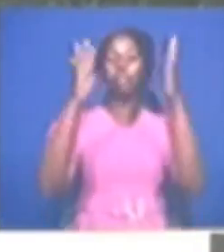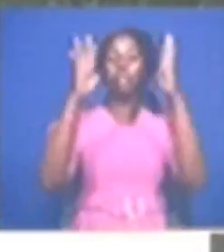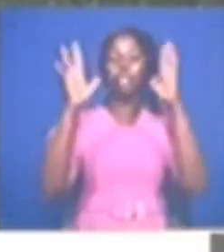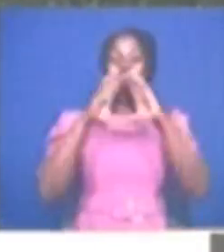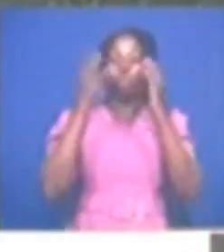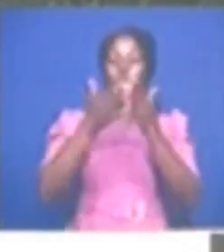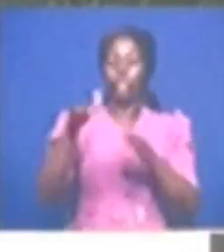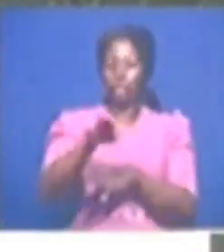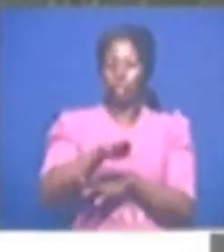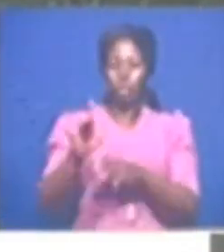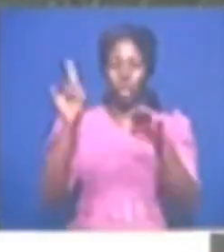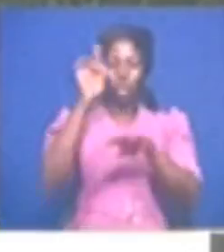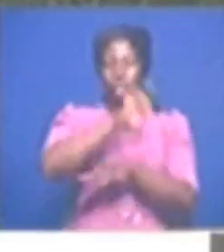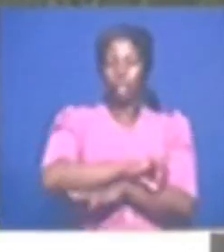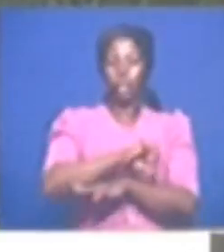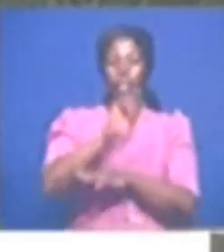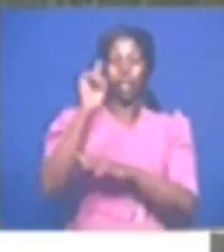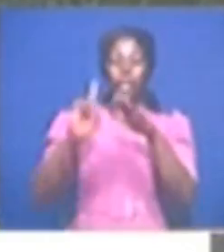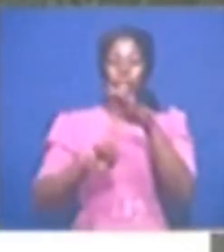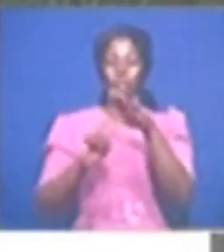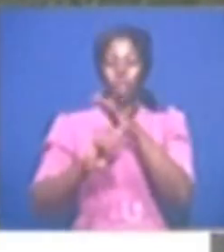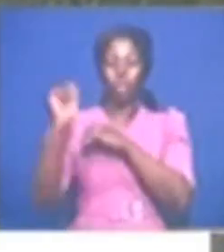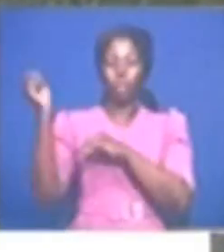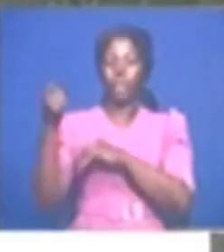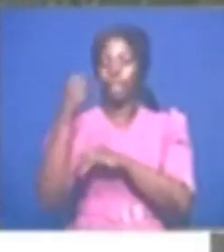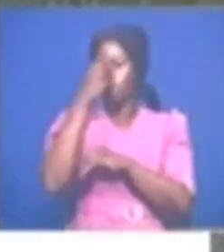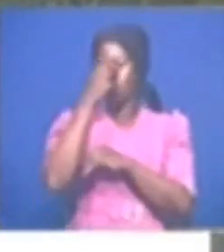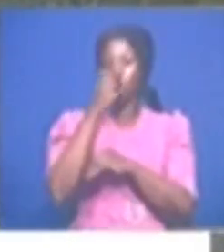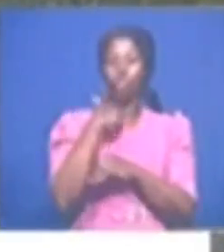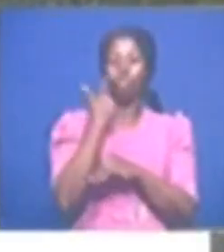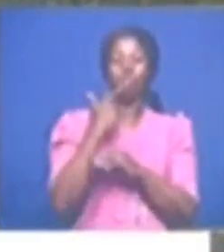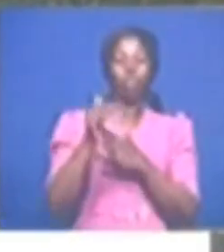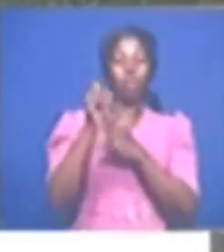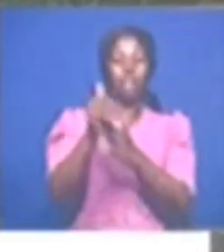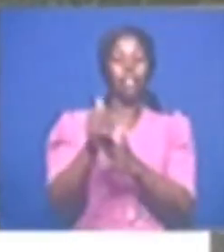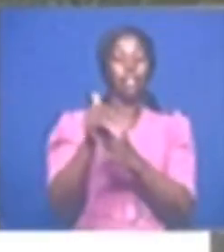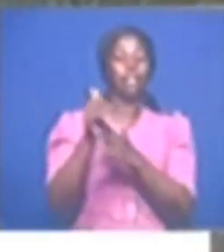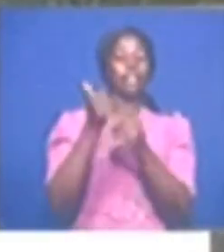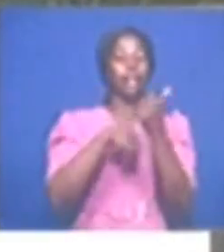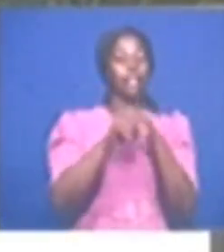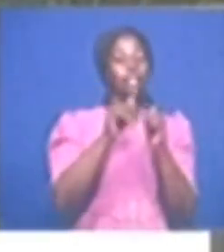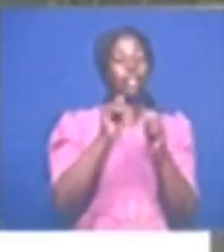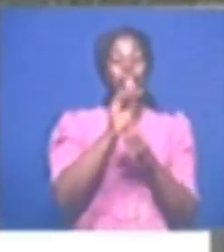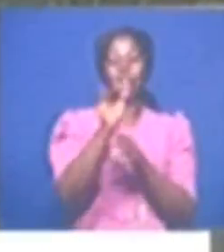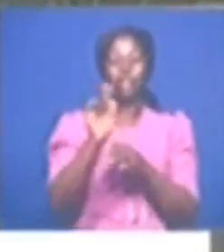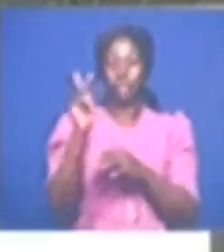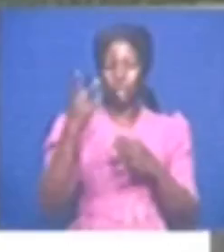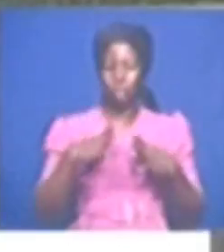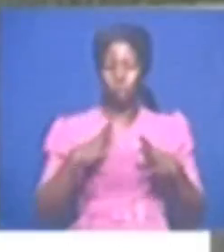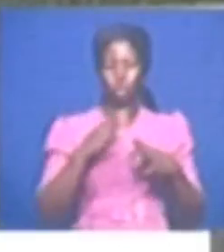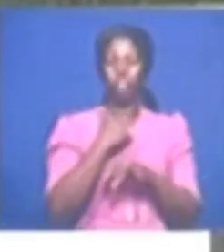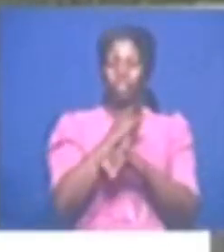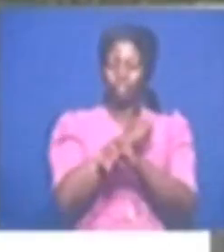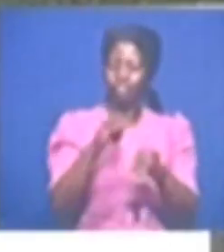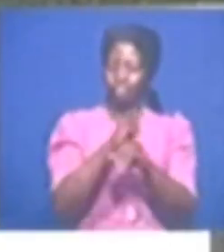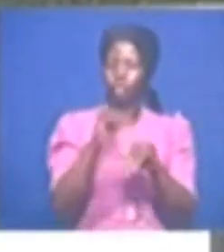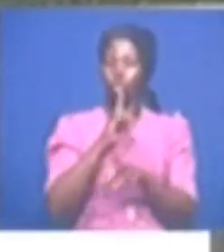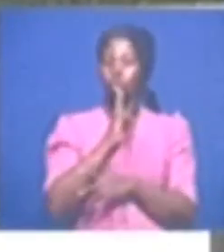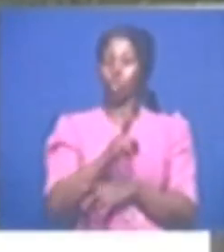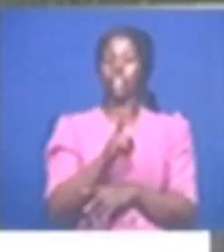President William Ruto, who presided over the event, called on Kenyans to cultivate a cleanup culture, directing a monthly cleanup day to